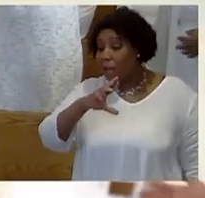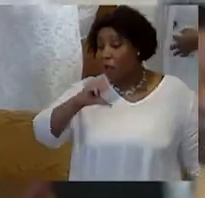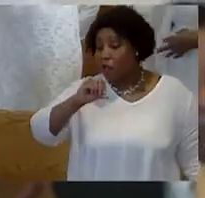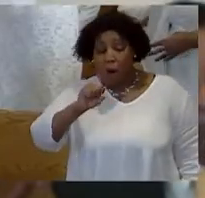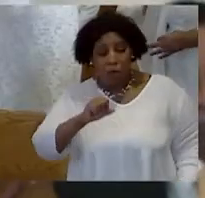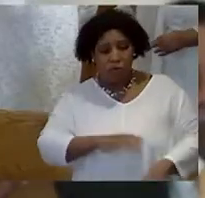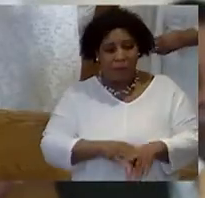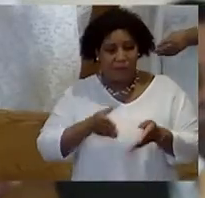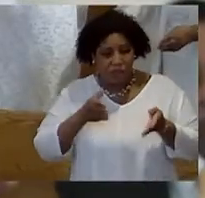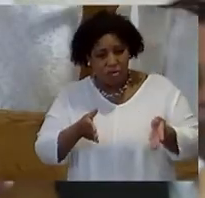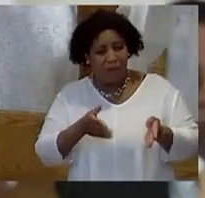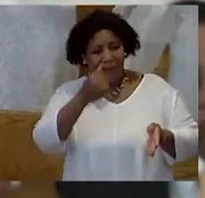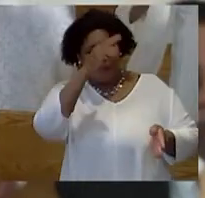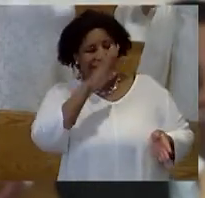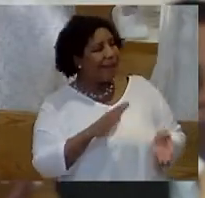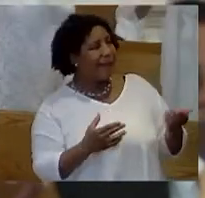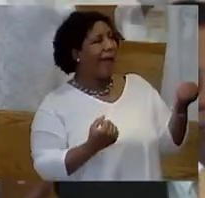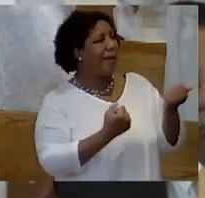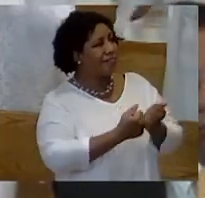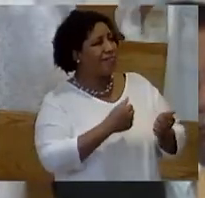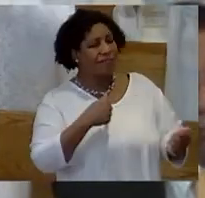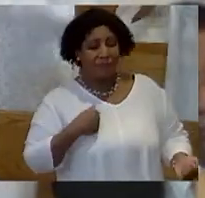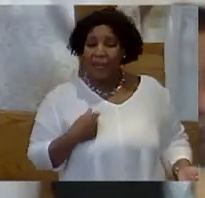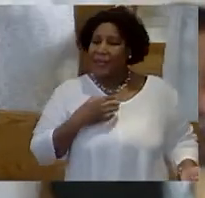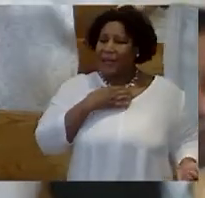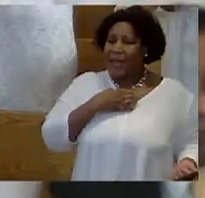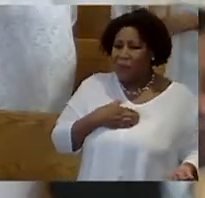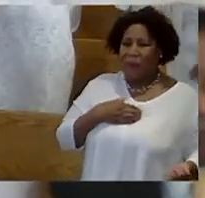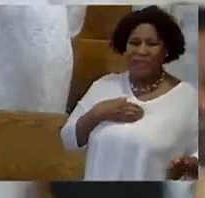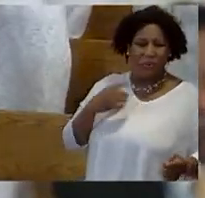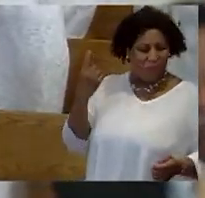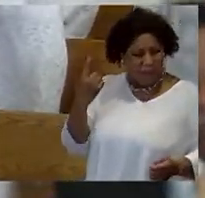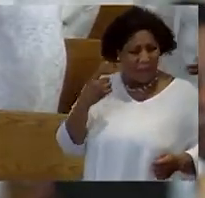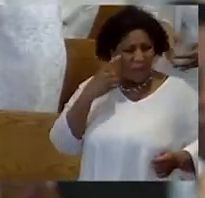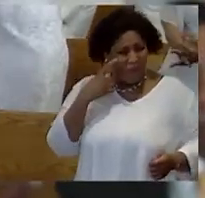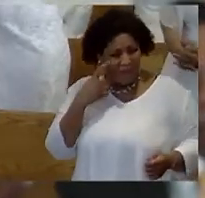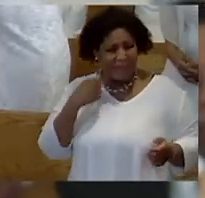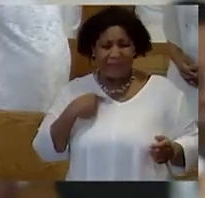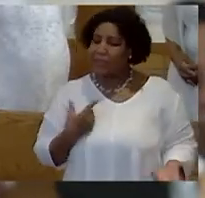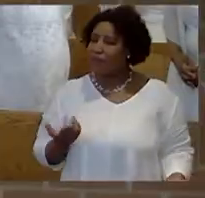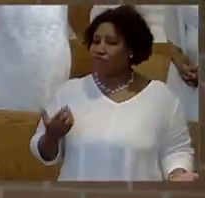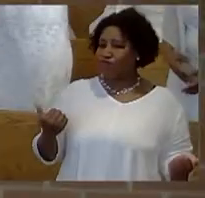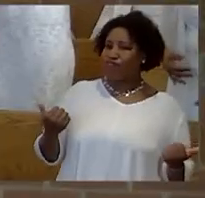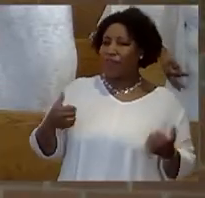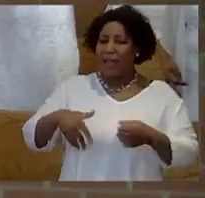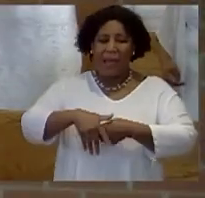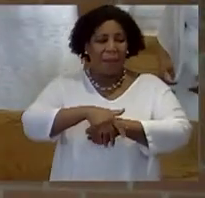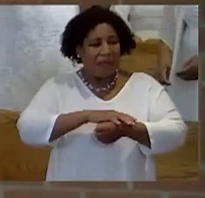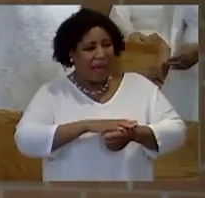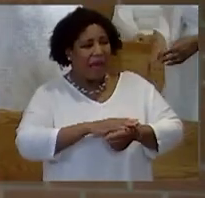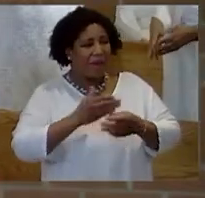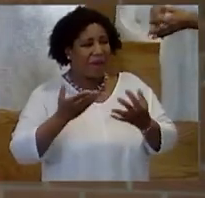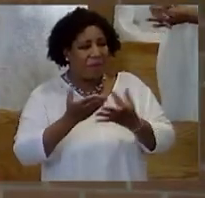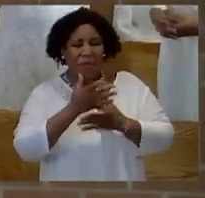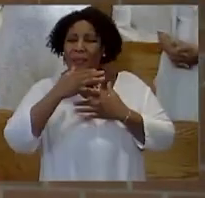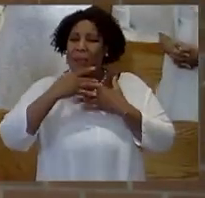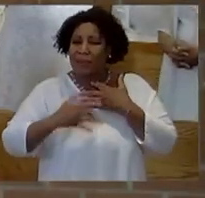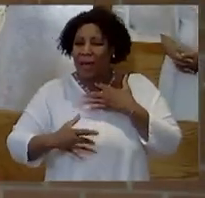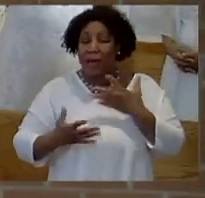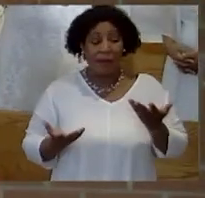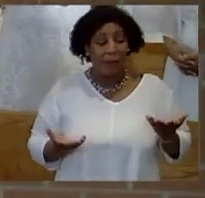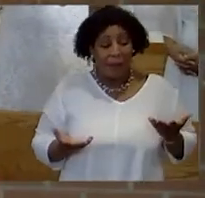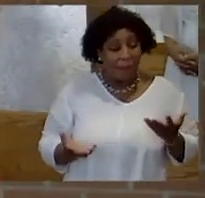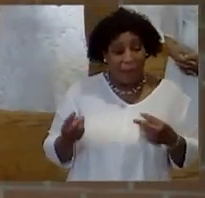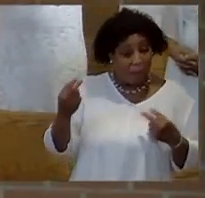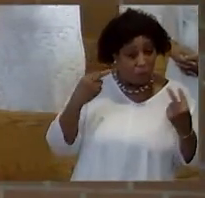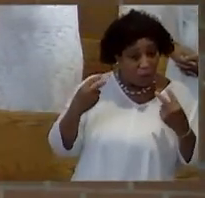street. God's got my back. I wish I had a witness said I'm covered by the blood. You might look